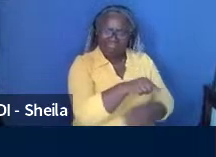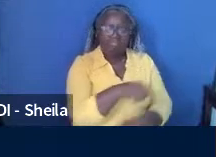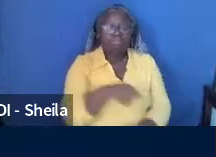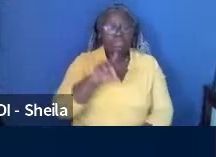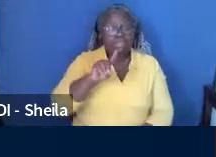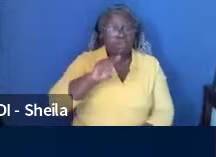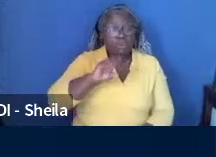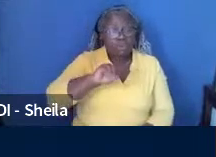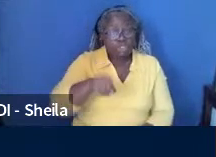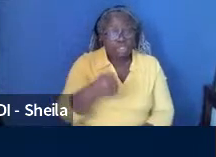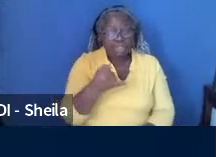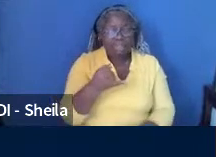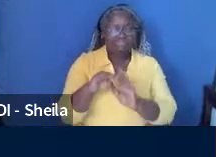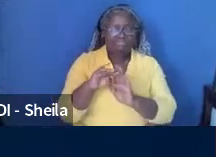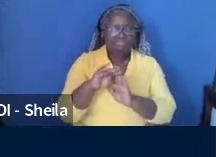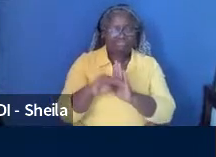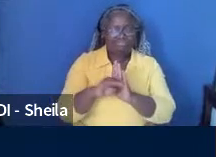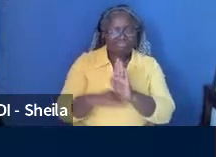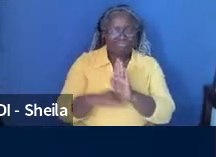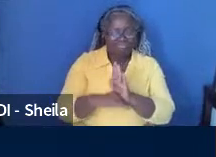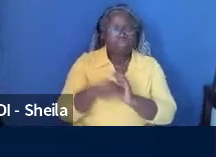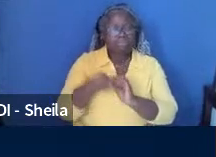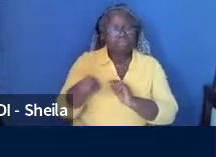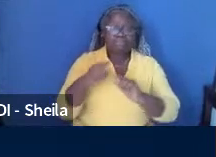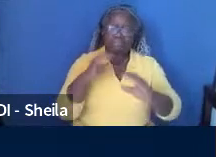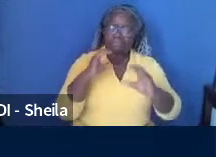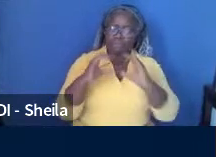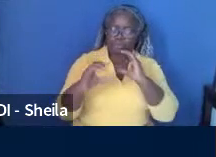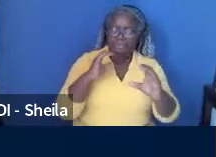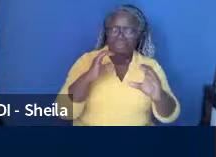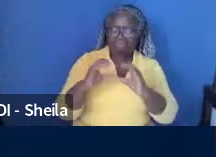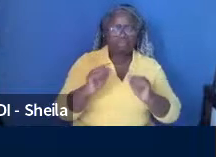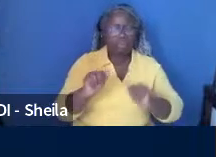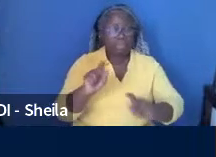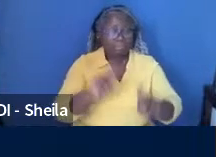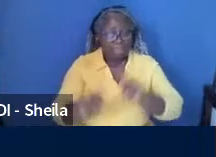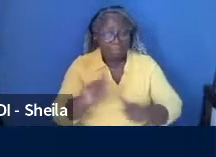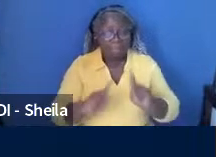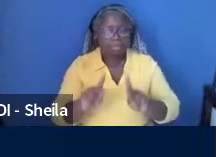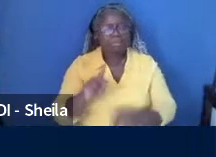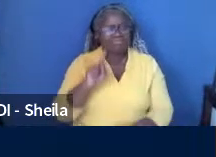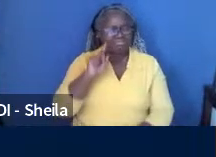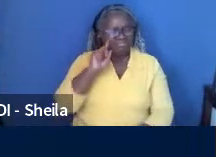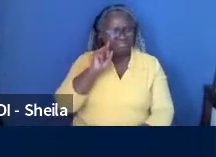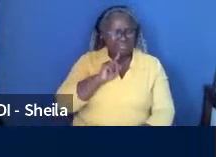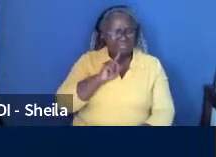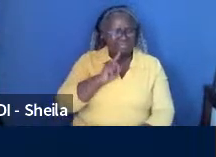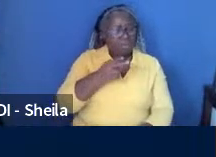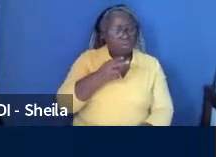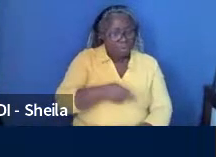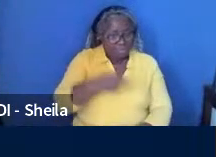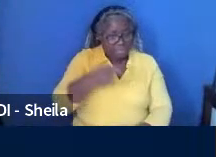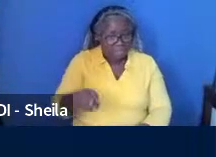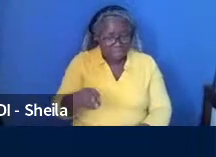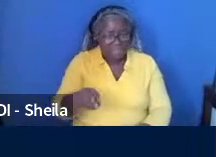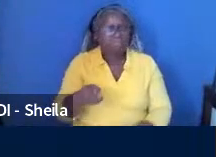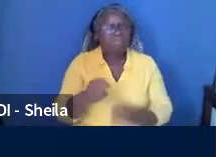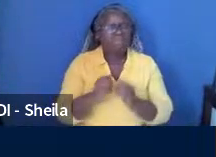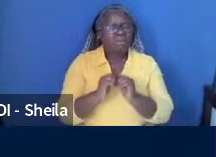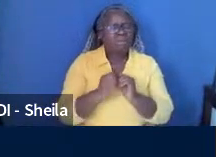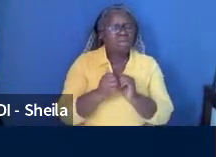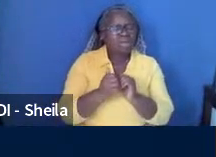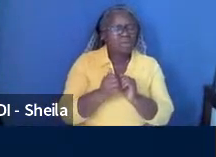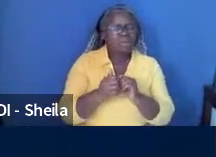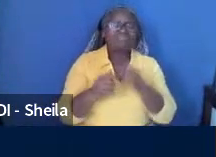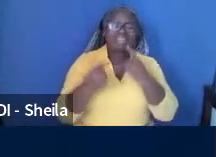of hearing in hospital settings. And this publication presents information on the ADA and effectively communicating with